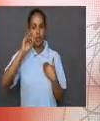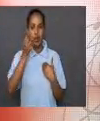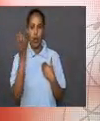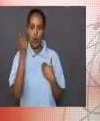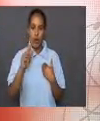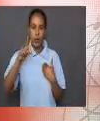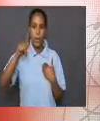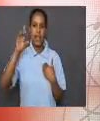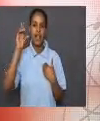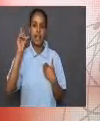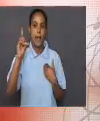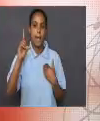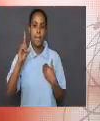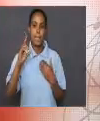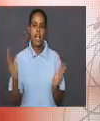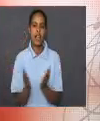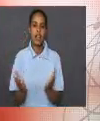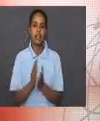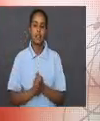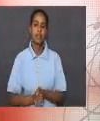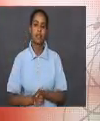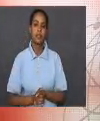or palladium catalyst.